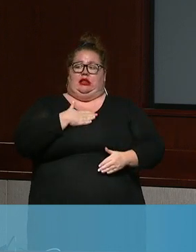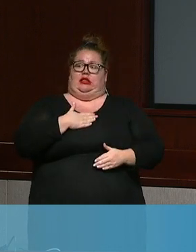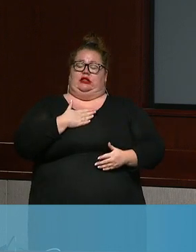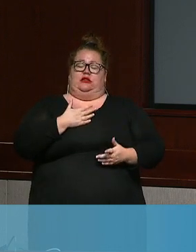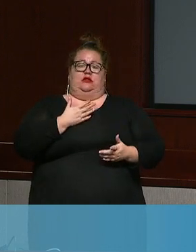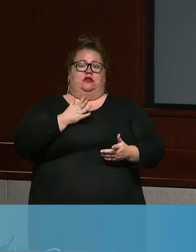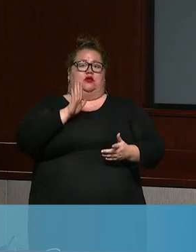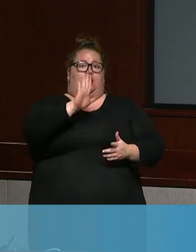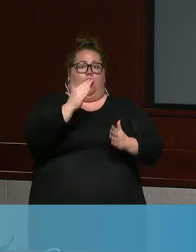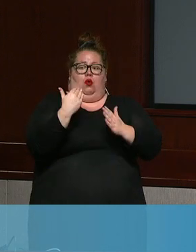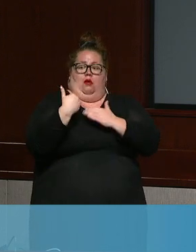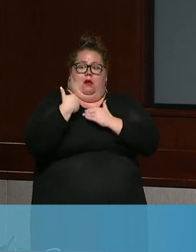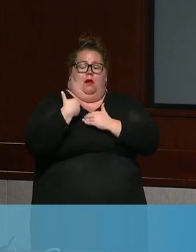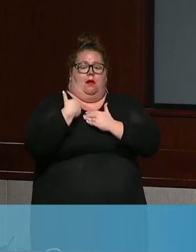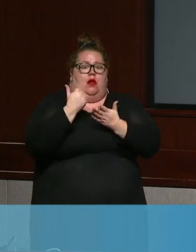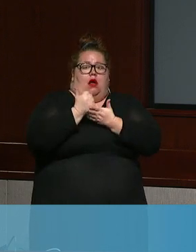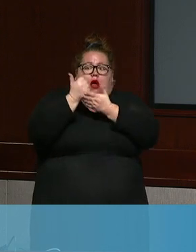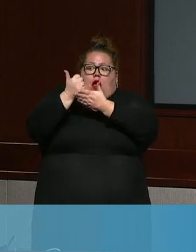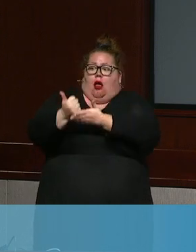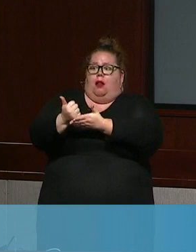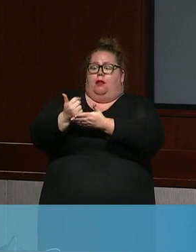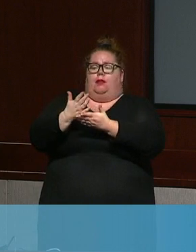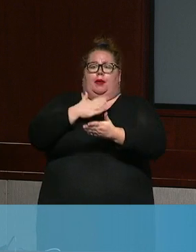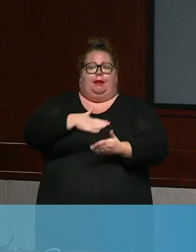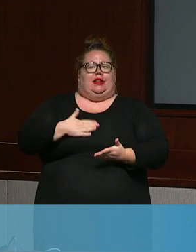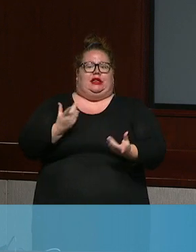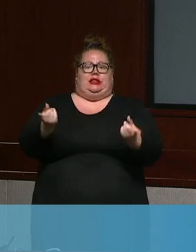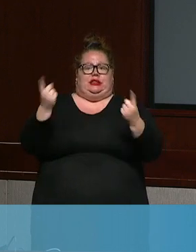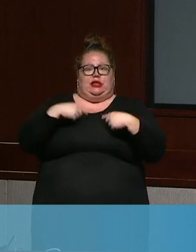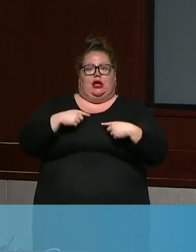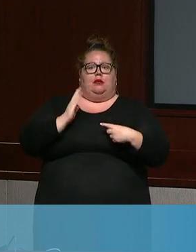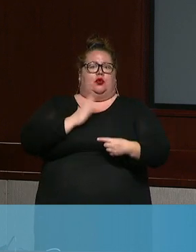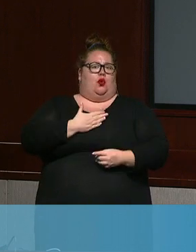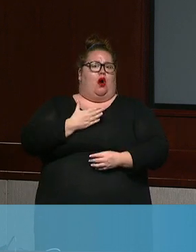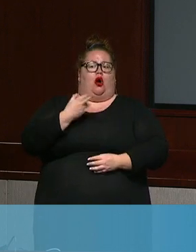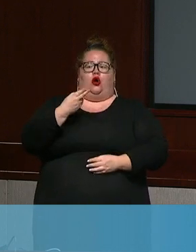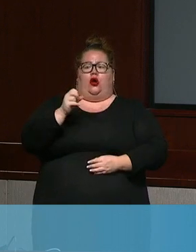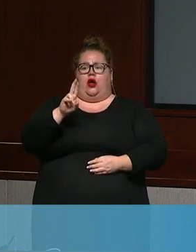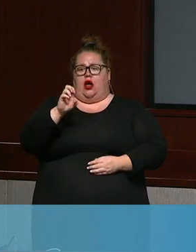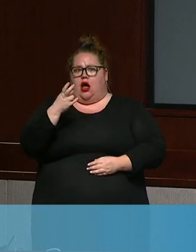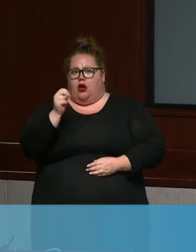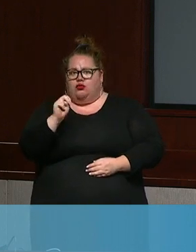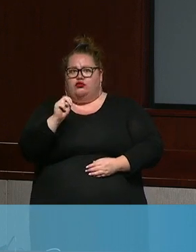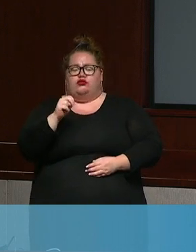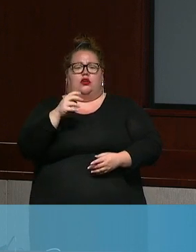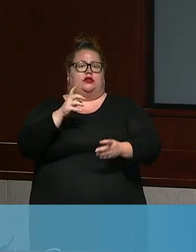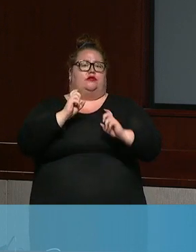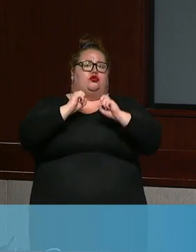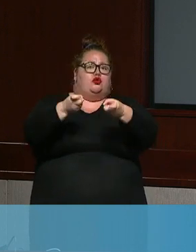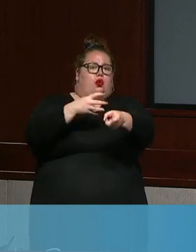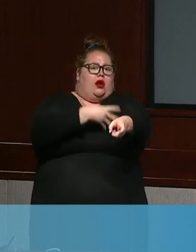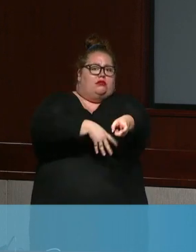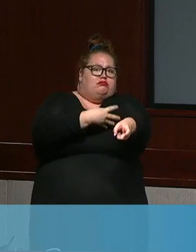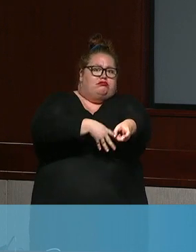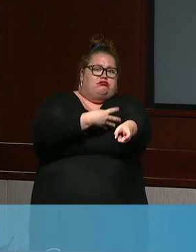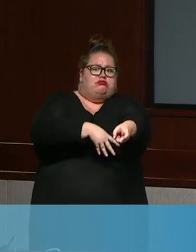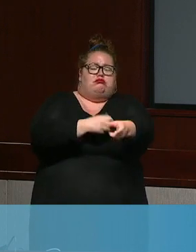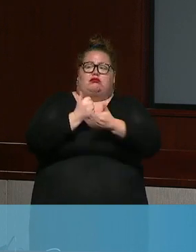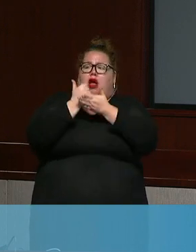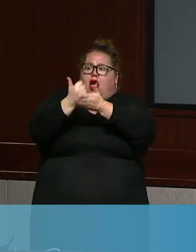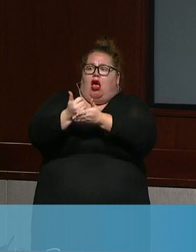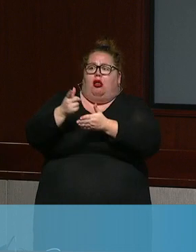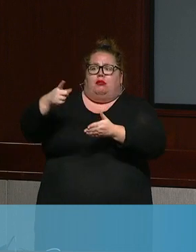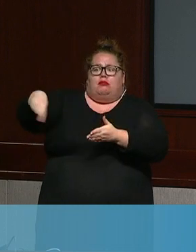neighbor to come down to Houchin Community Blood Bank to donate your plasma and get people out of ICUs.